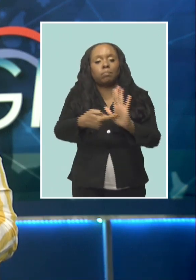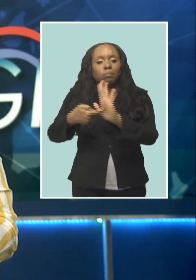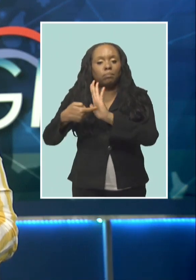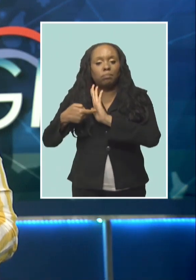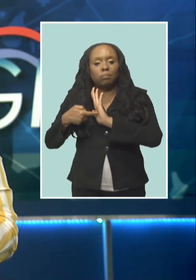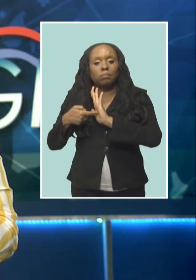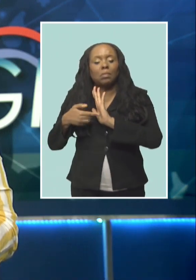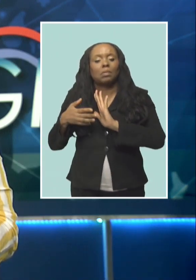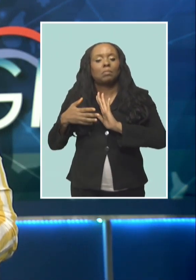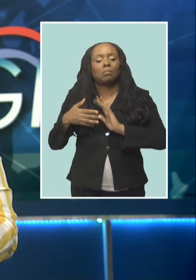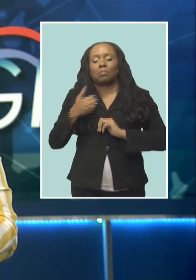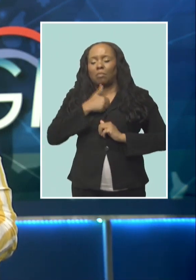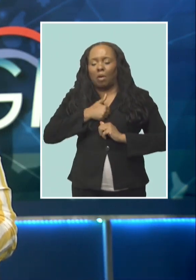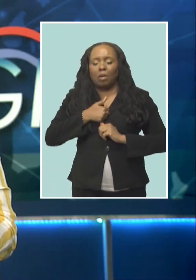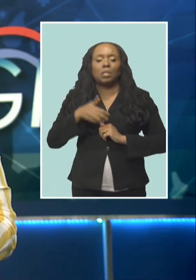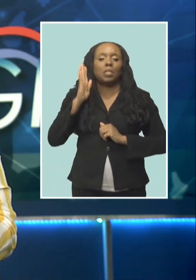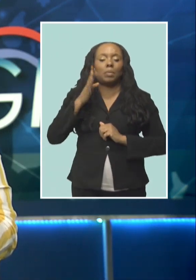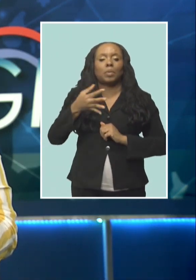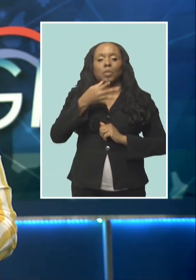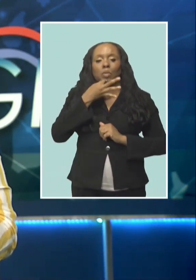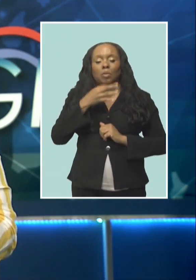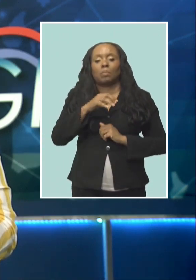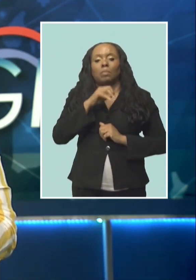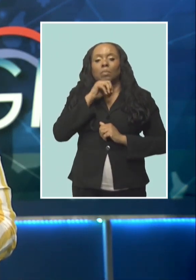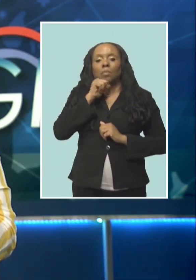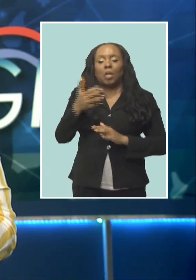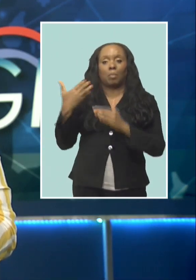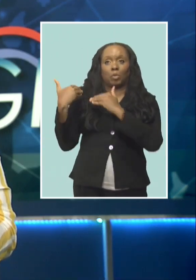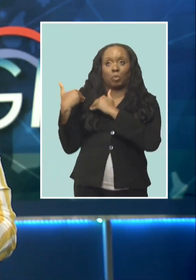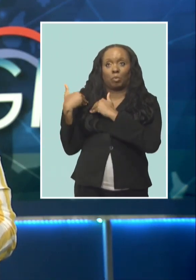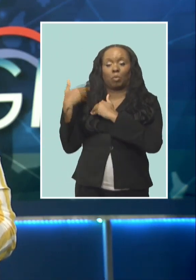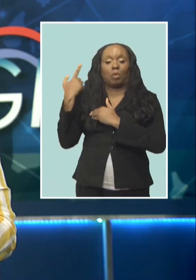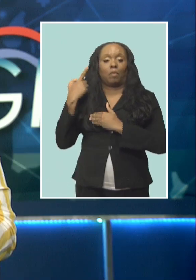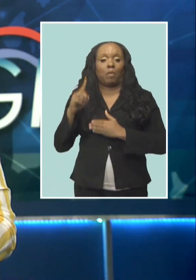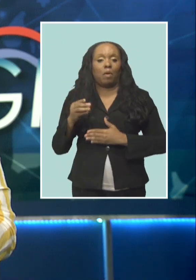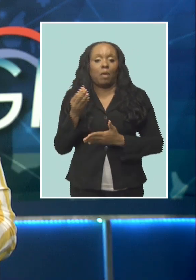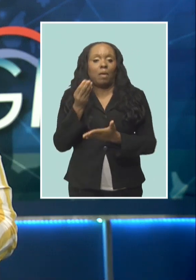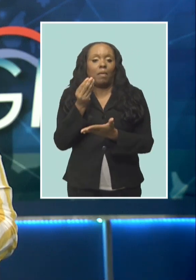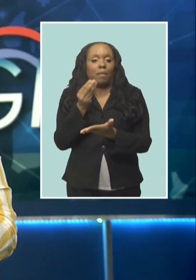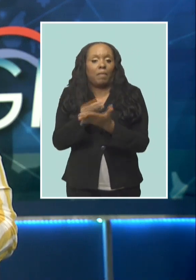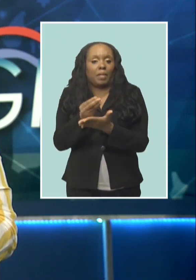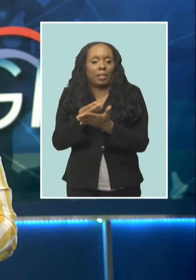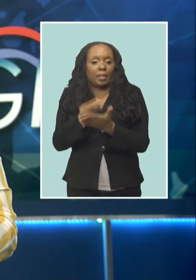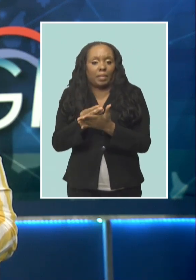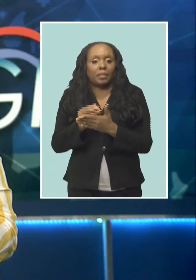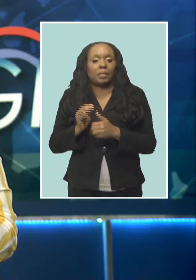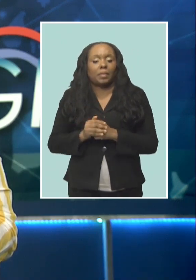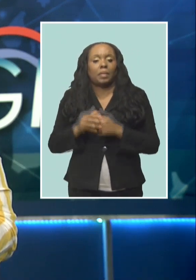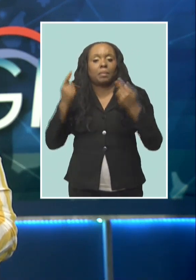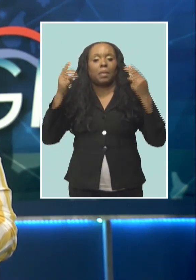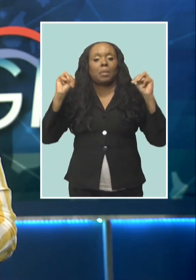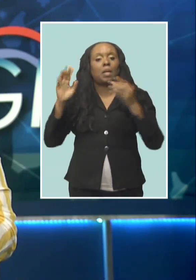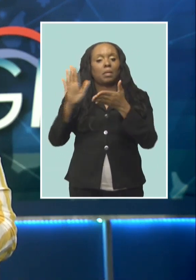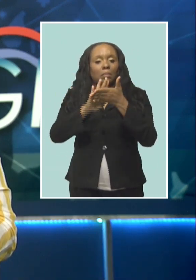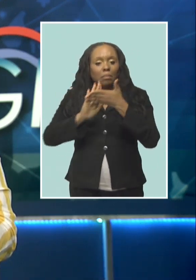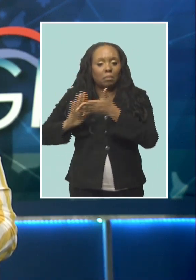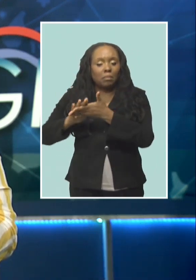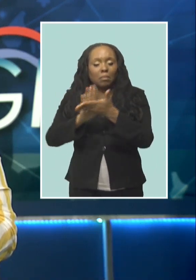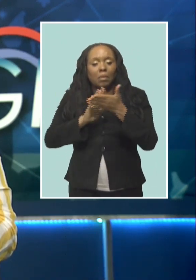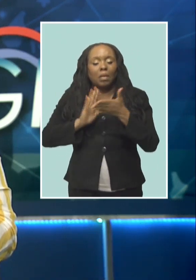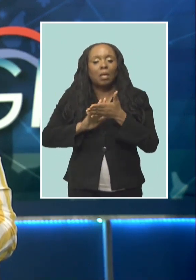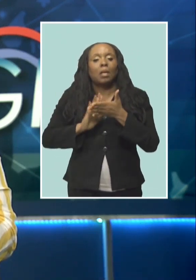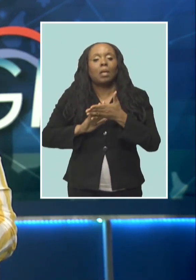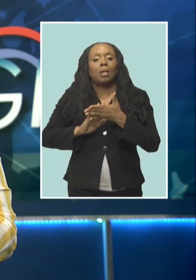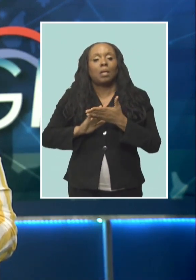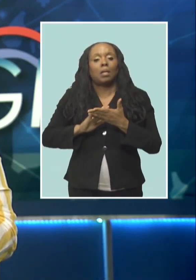the portfolio of the Ministry of Finance. It came during her contribution to the debate, in which she had high praise for the way in which